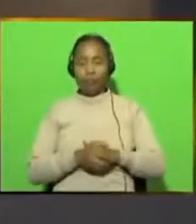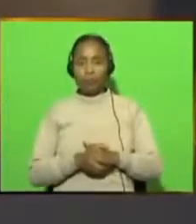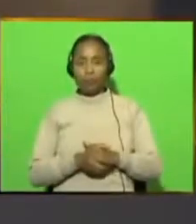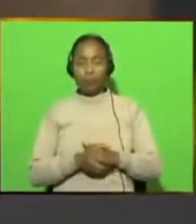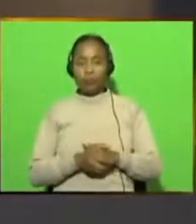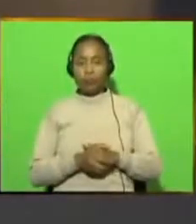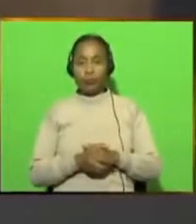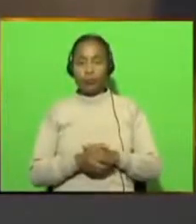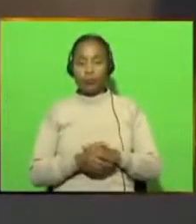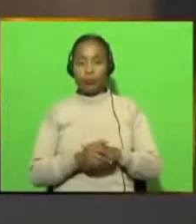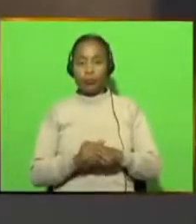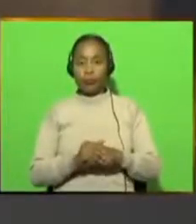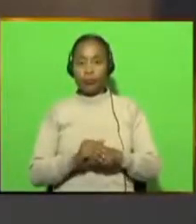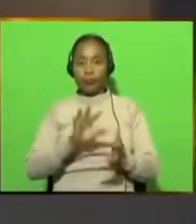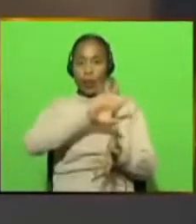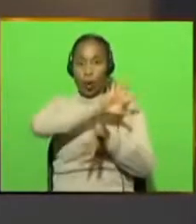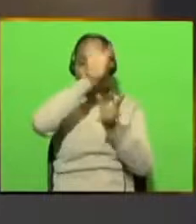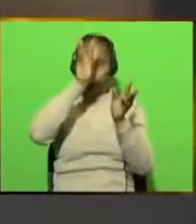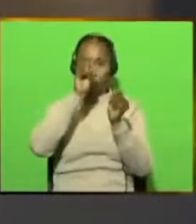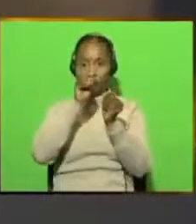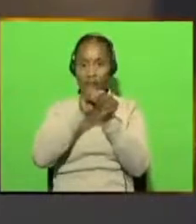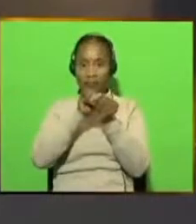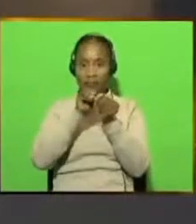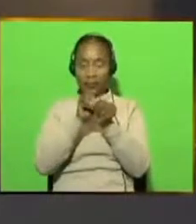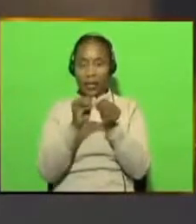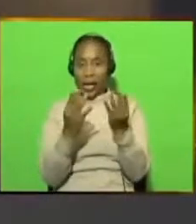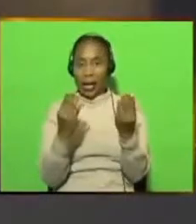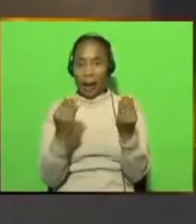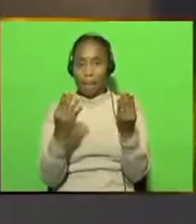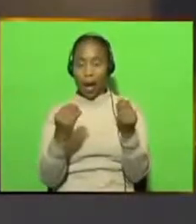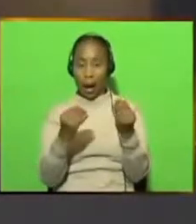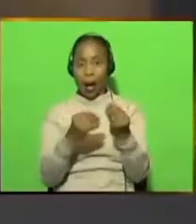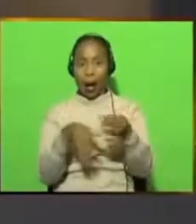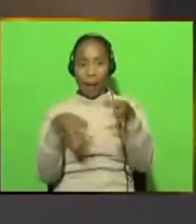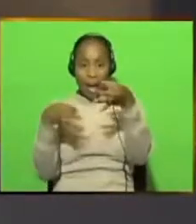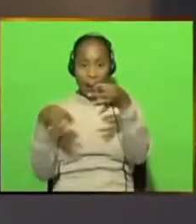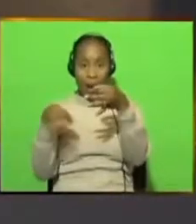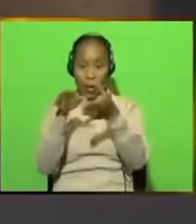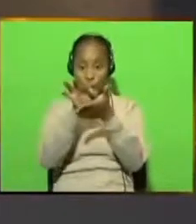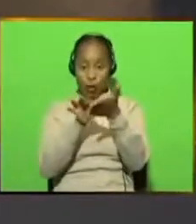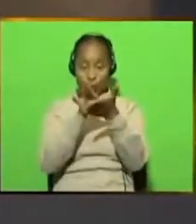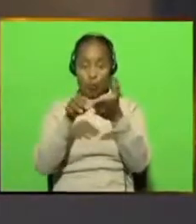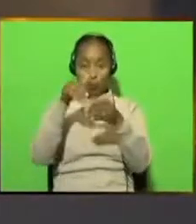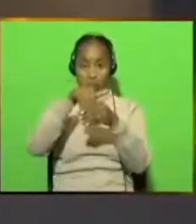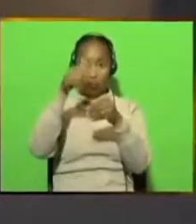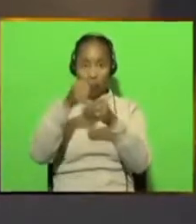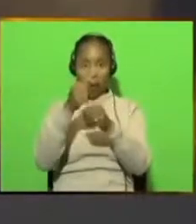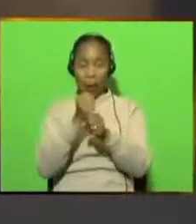The total number of ballot papers issued is